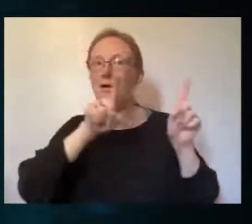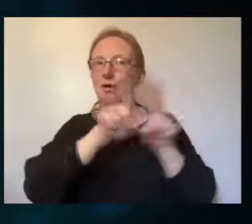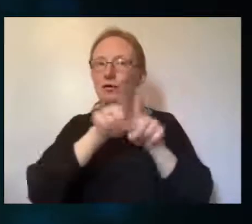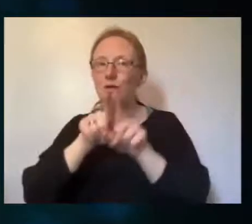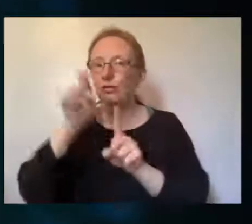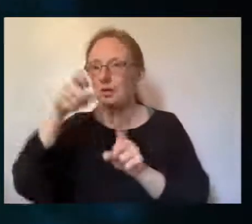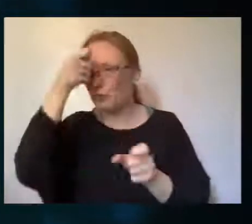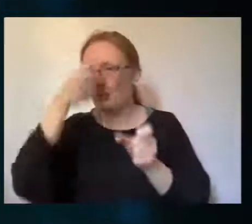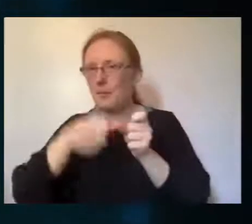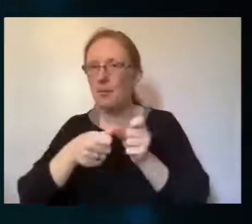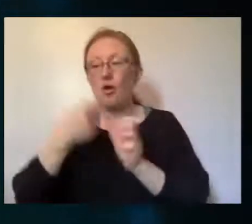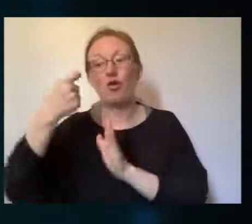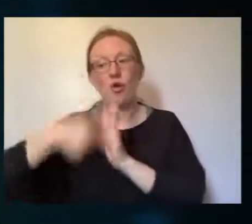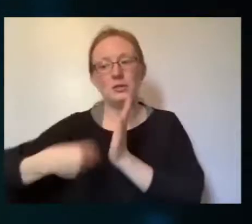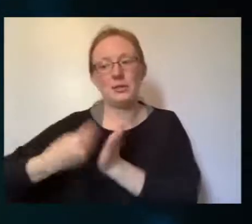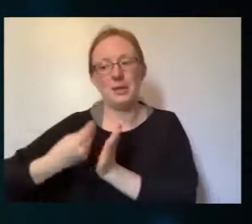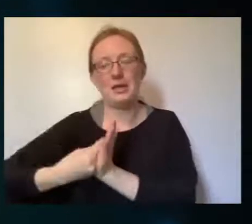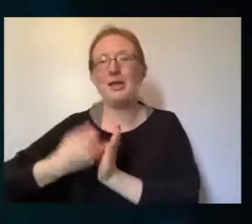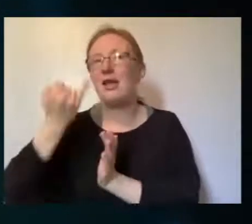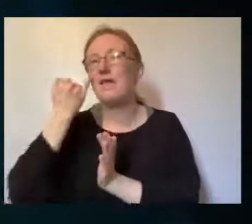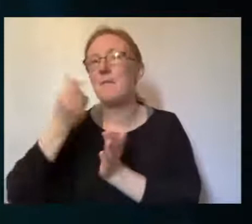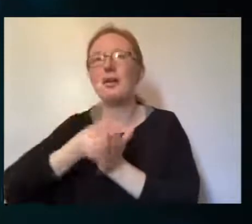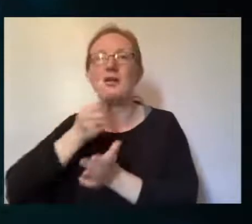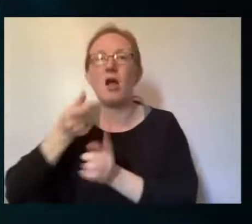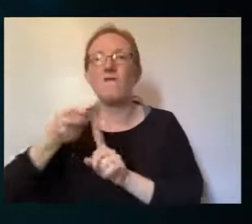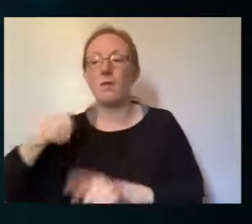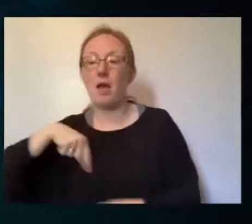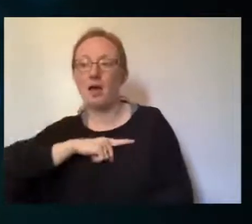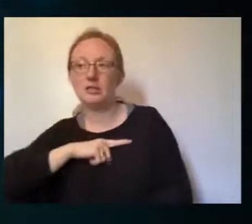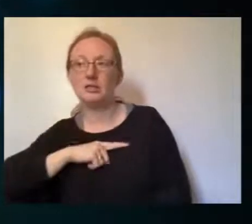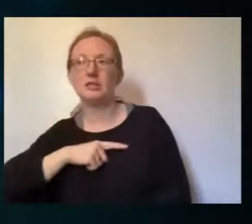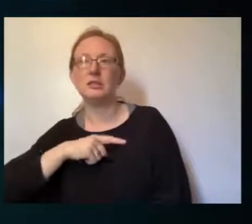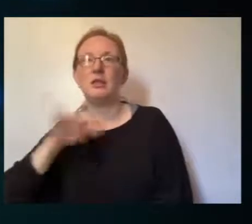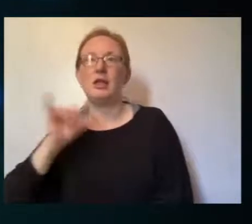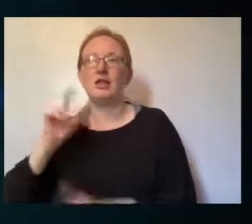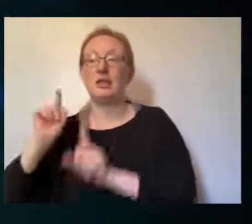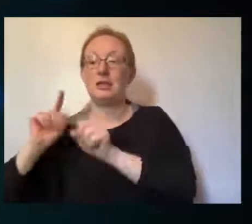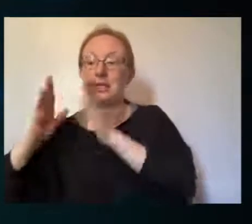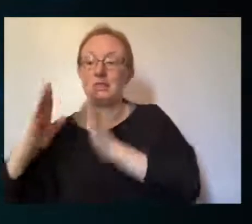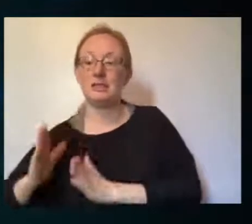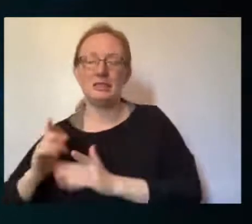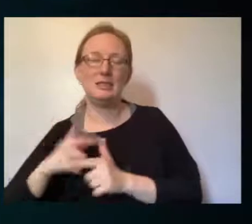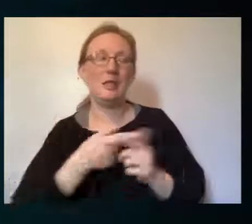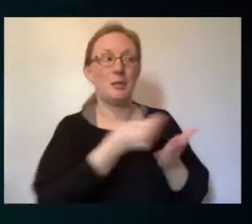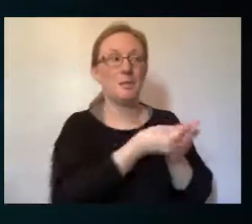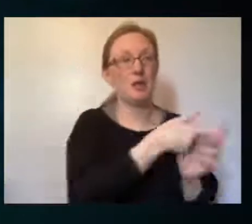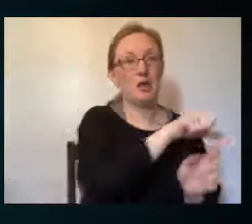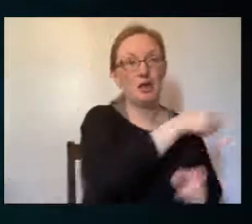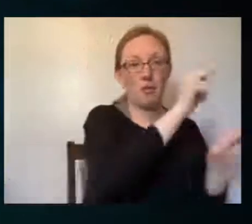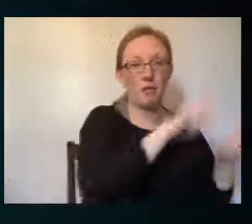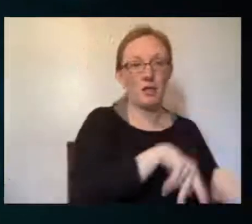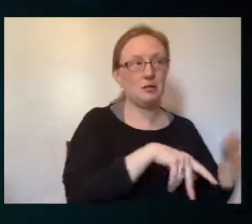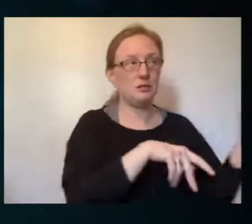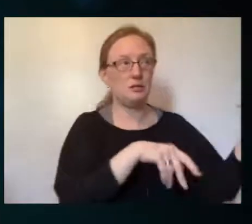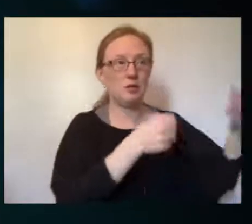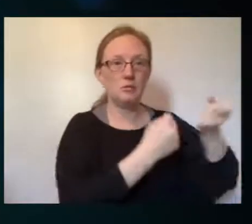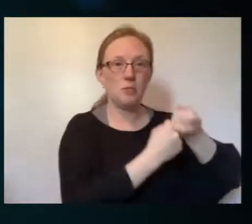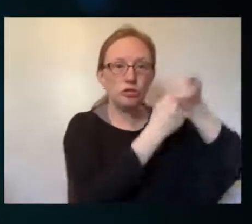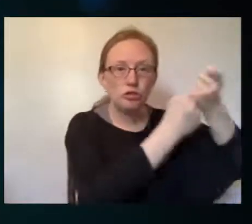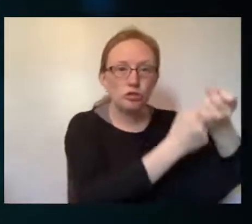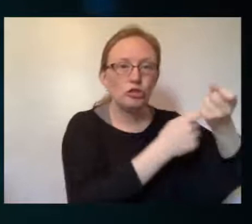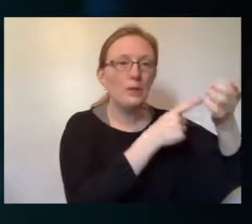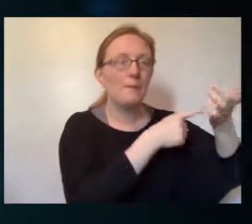does cost money. And so if the money is not coming from us as registration attendees, it's coming from somewhere else, either through sponsorship